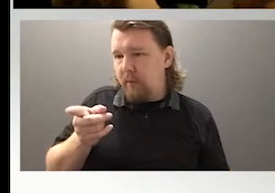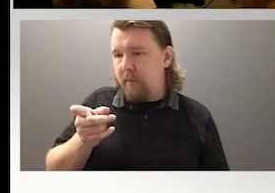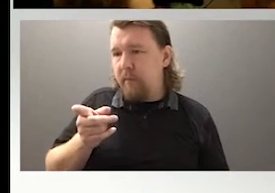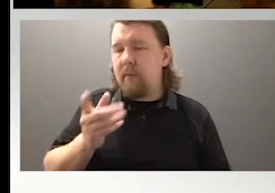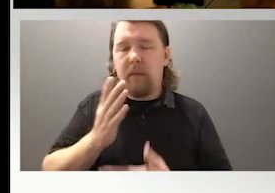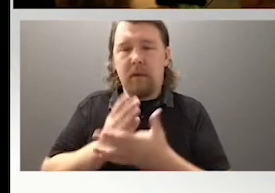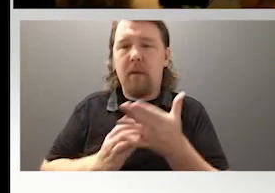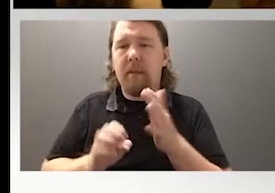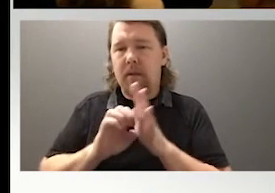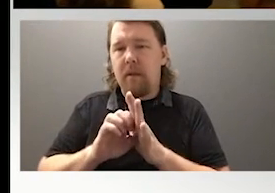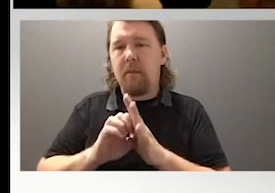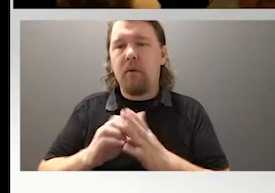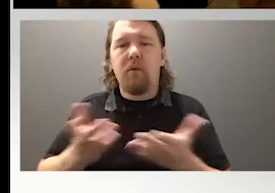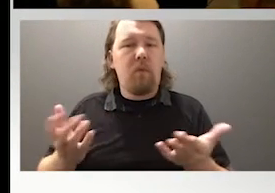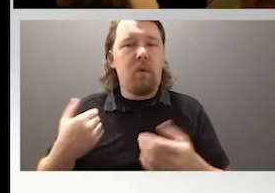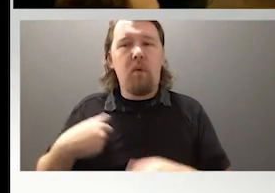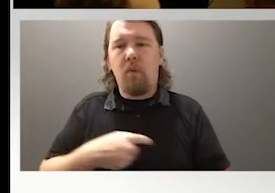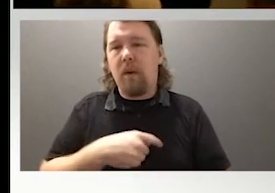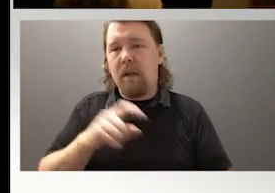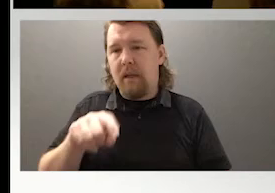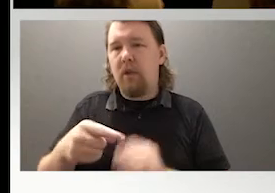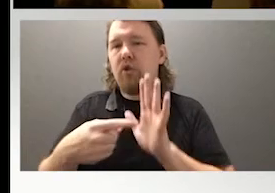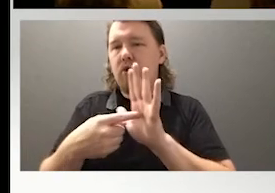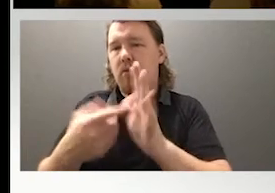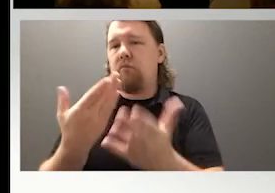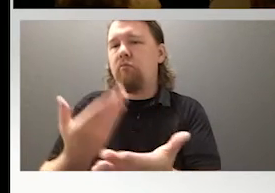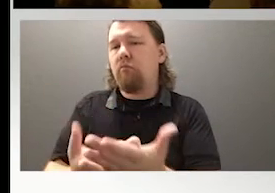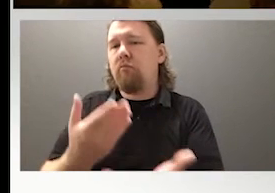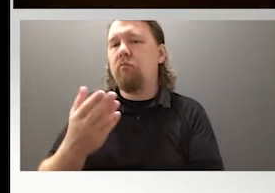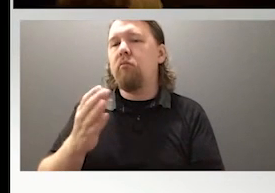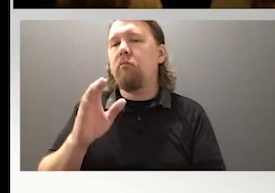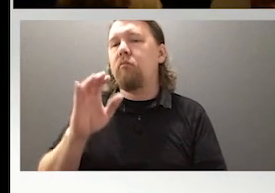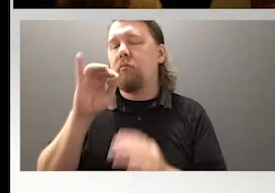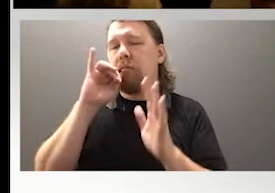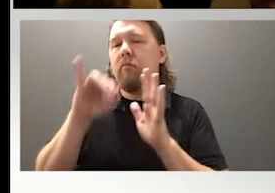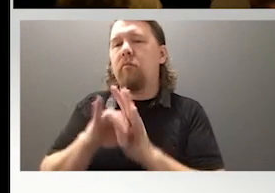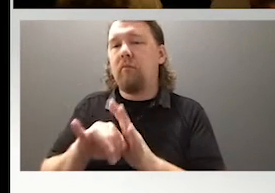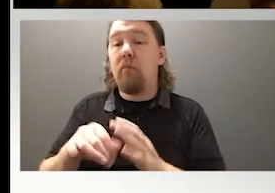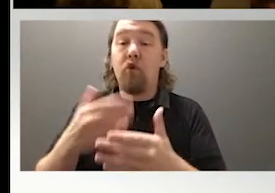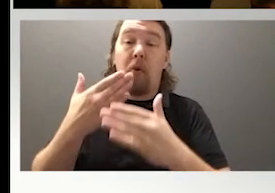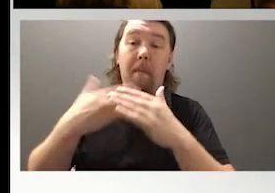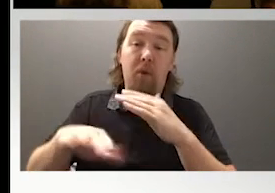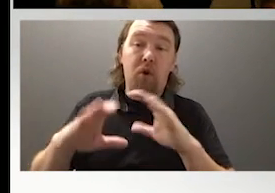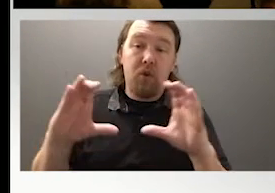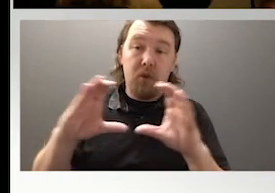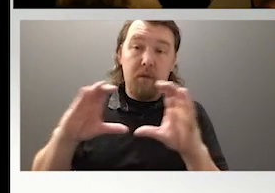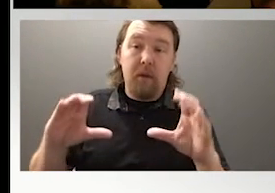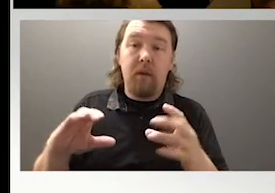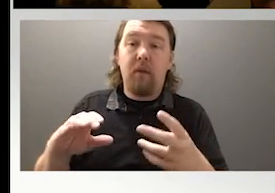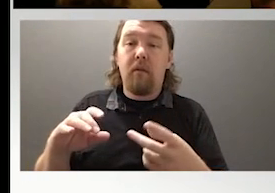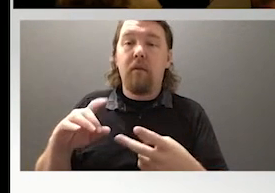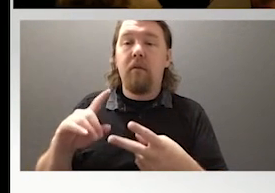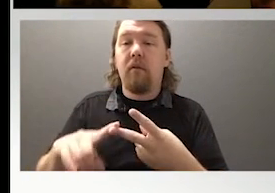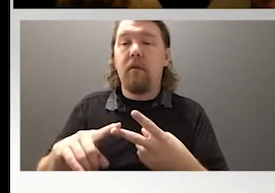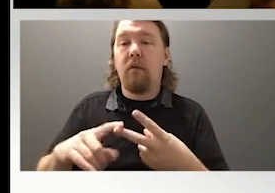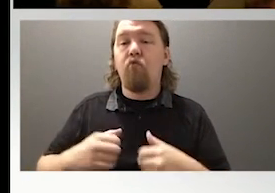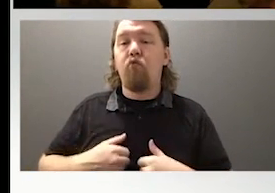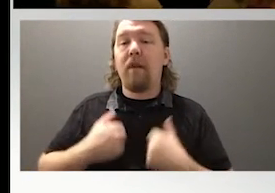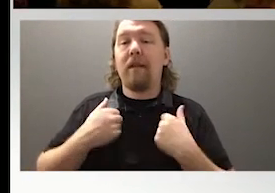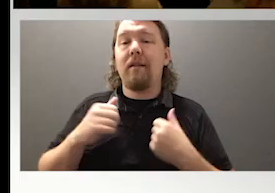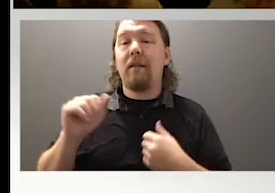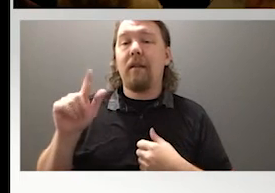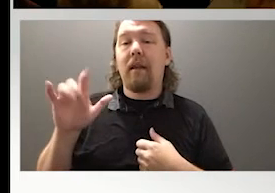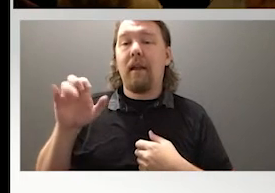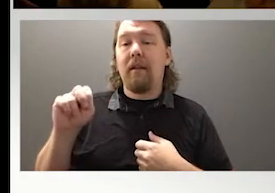will need to show proof of identity. These are the birth certificate, resident alien